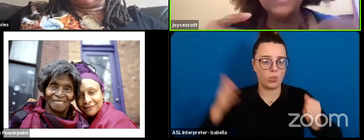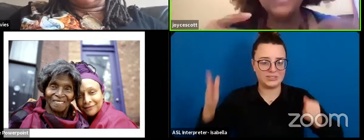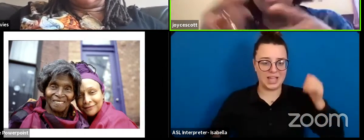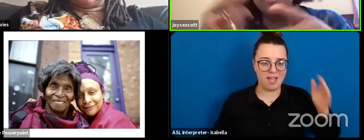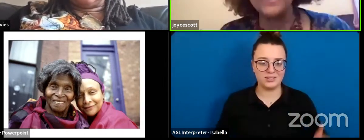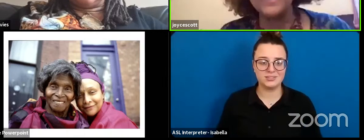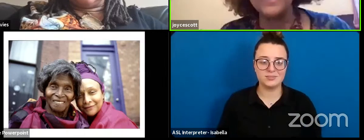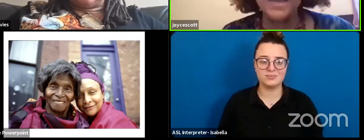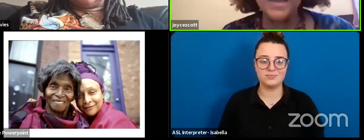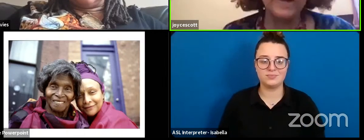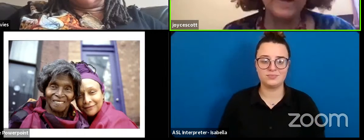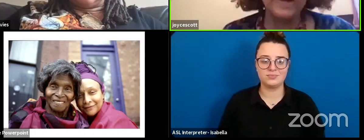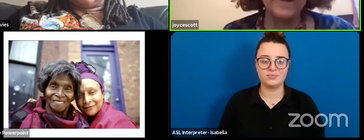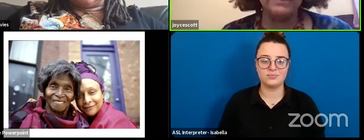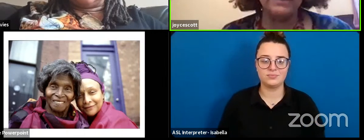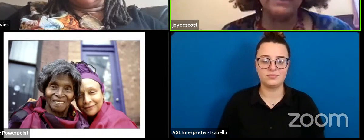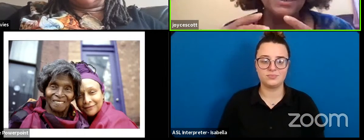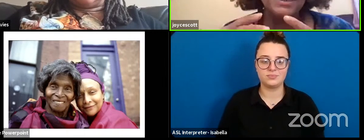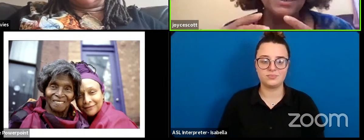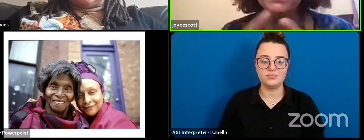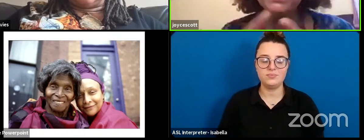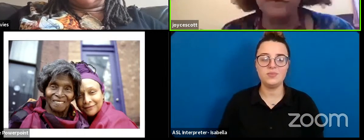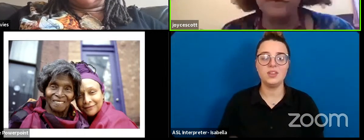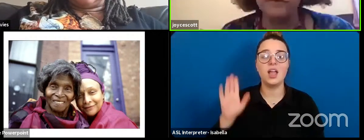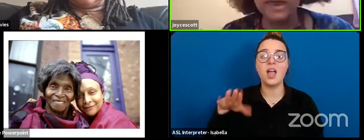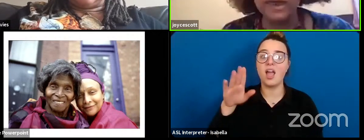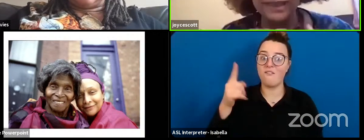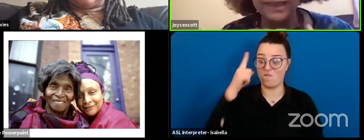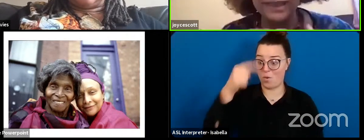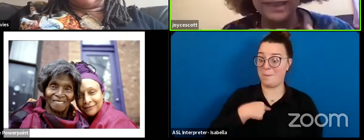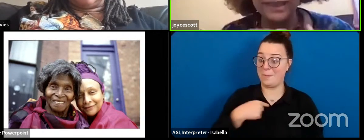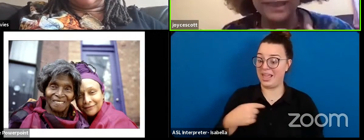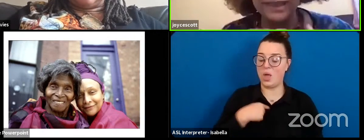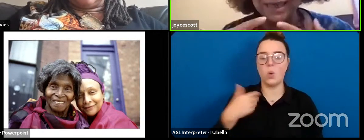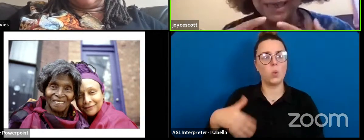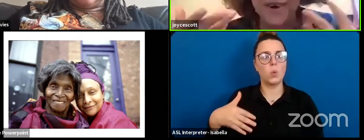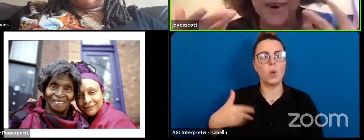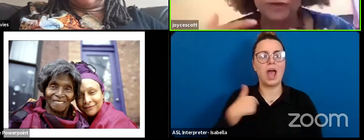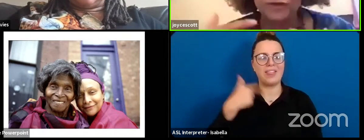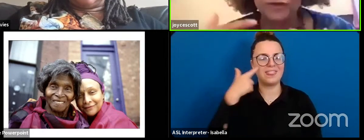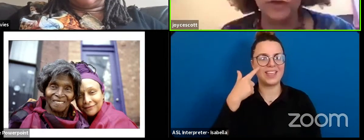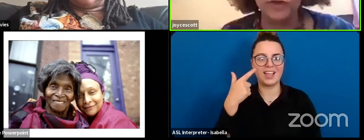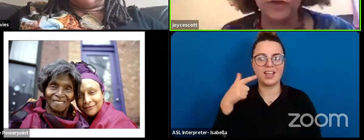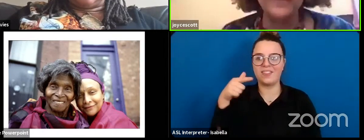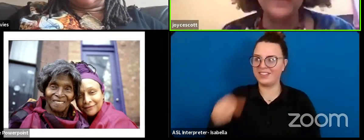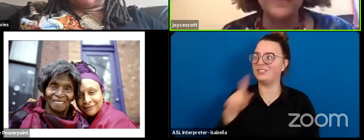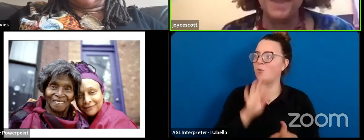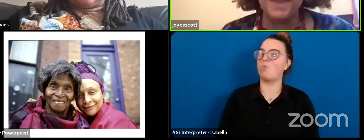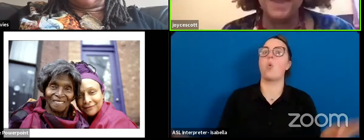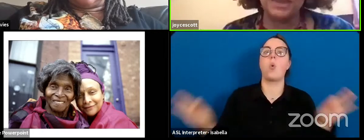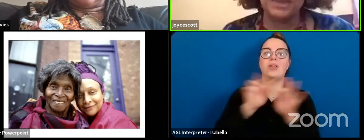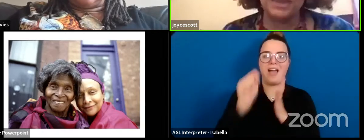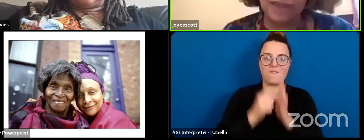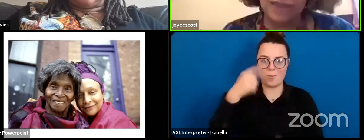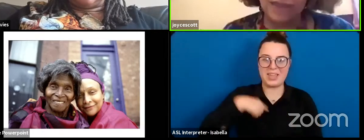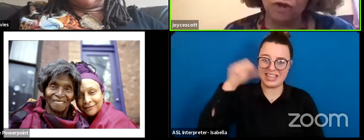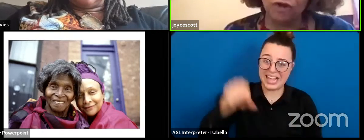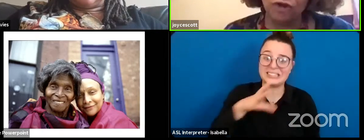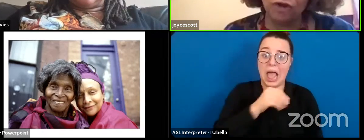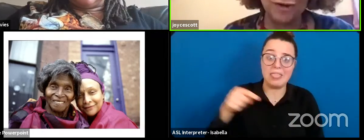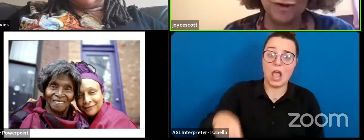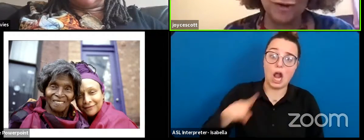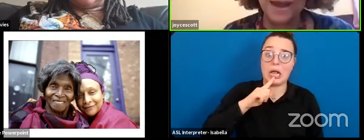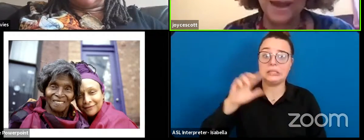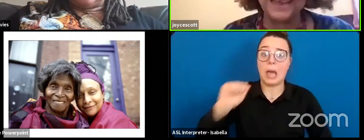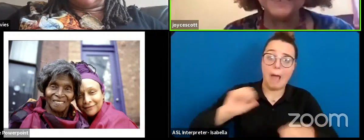did I call this like a time of reckoning? Well, it is for me, and I think it is for other people too, because there's some pandemicalization